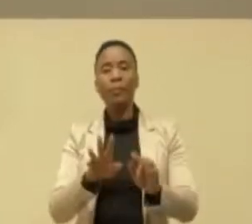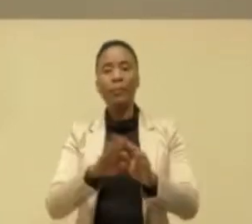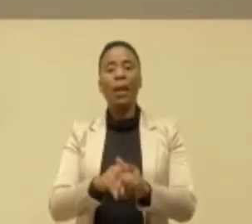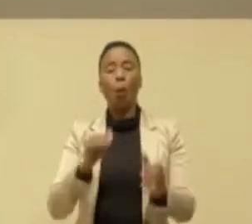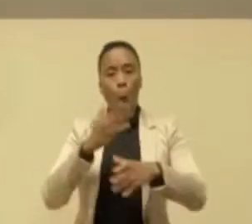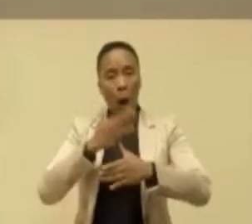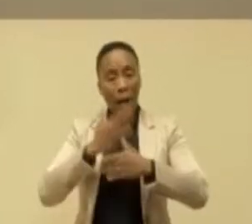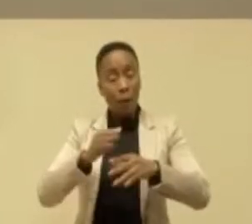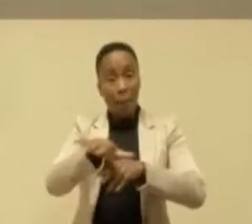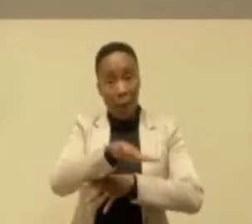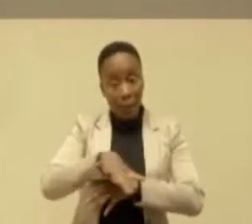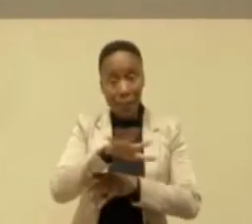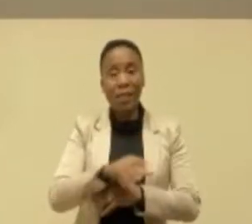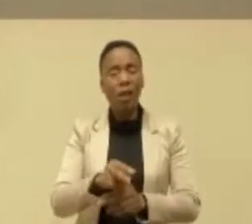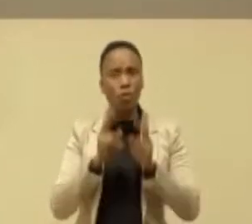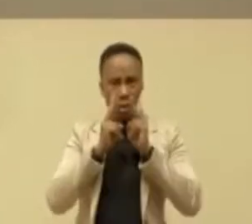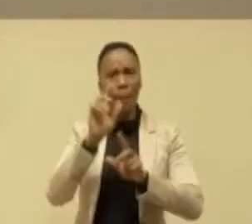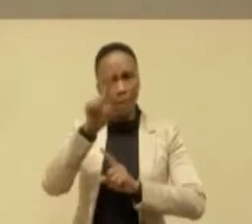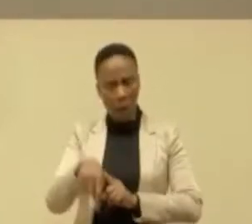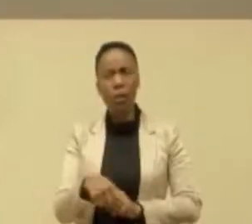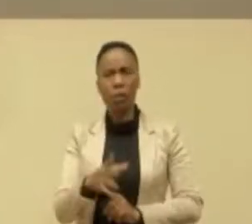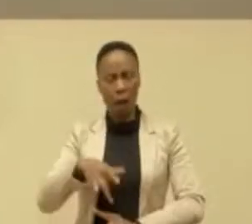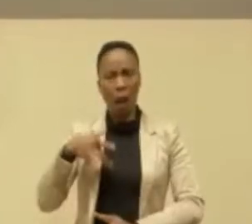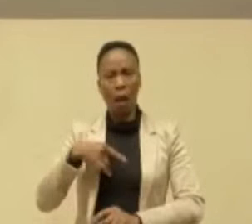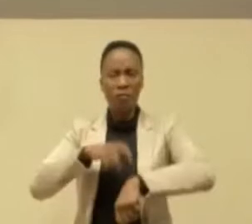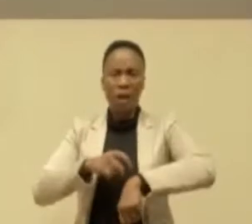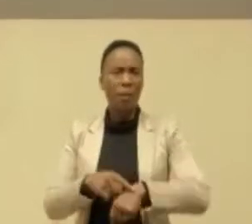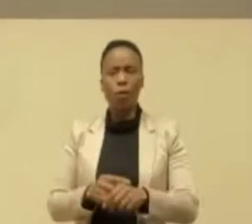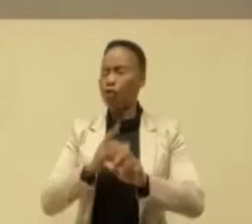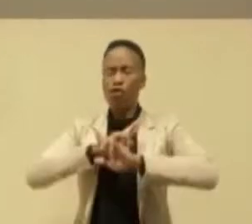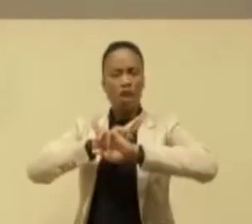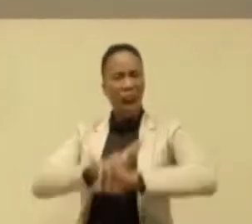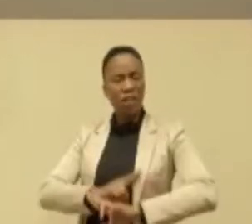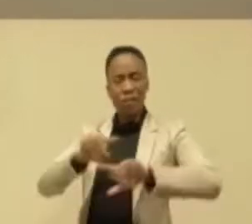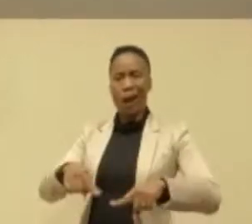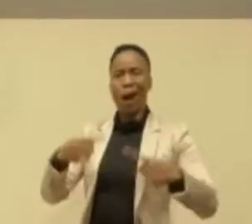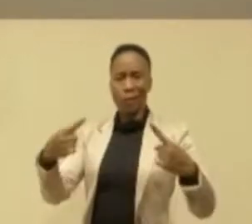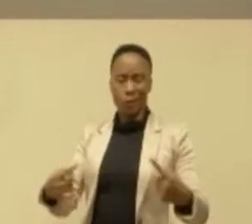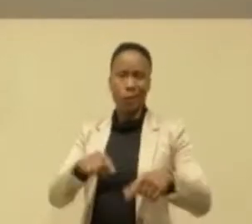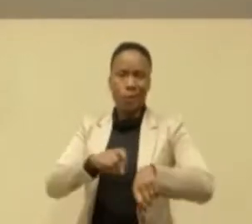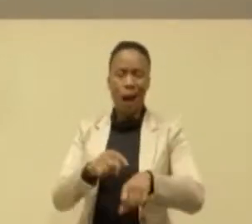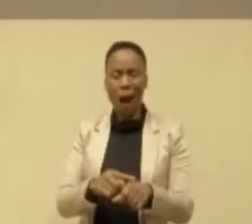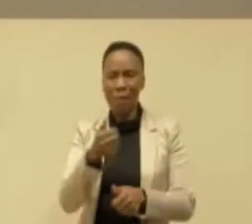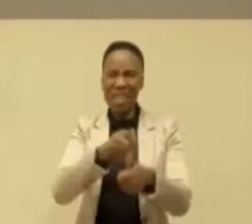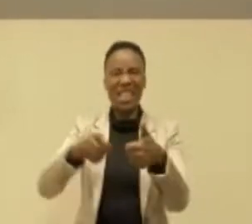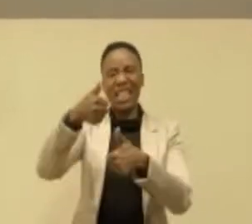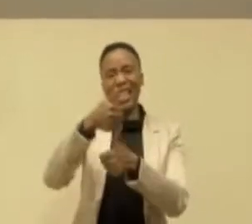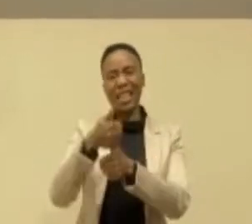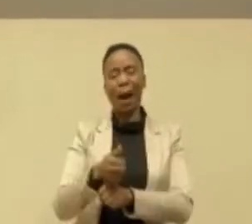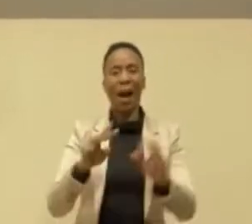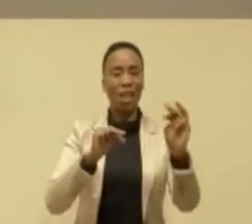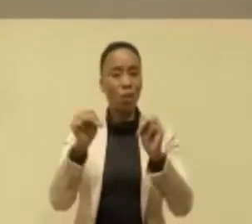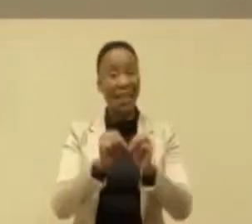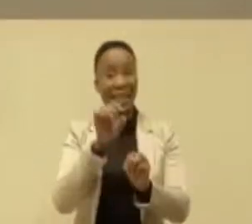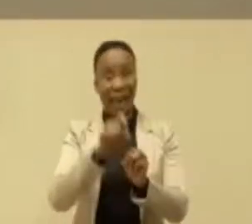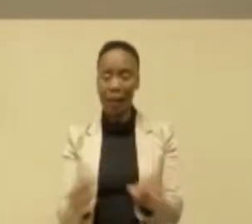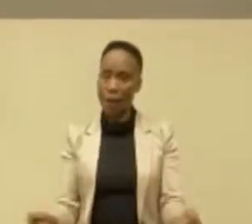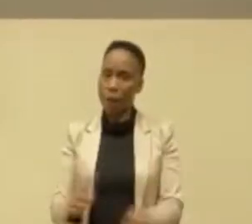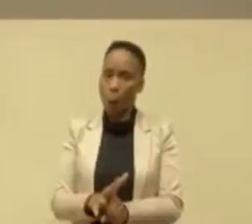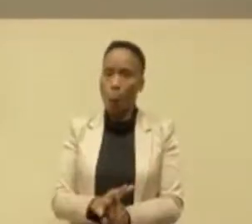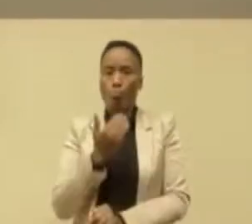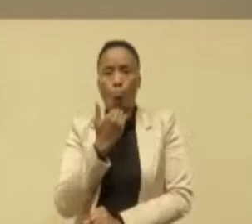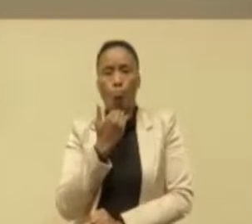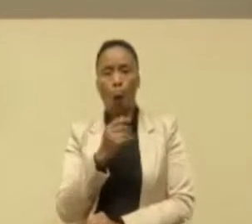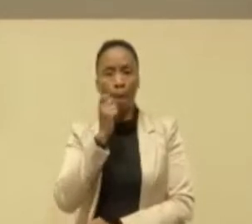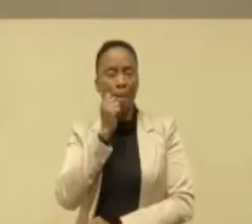be realized in lifetime we cannot rest when senior management is still dominated by men with